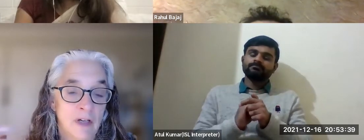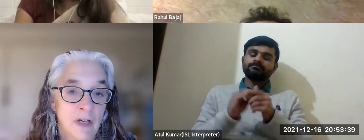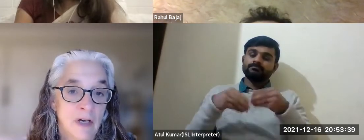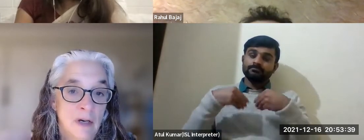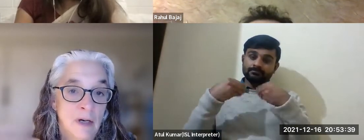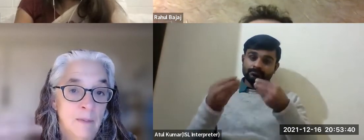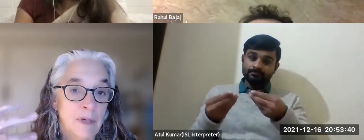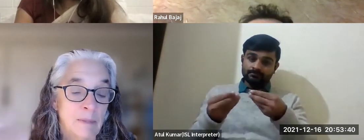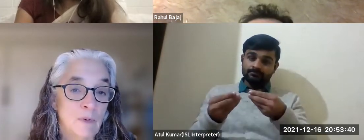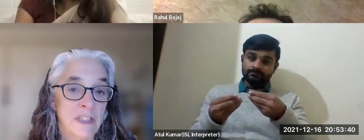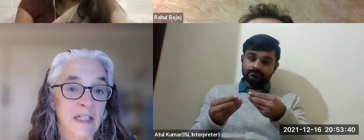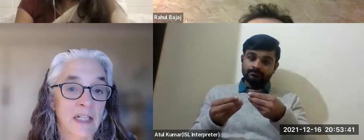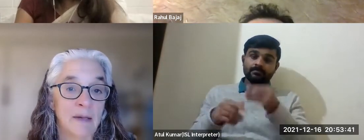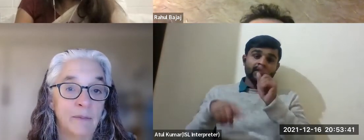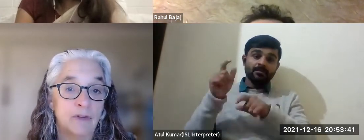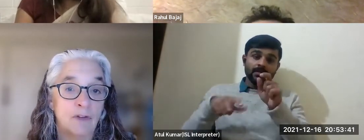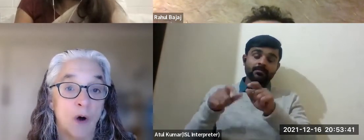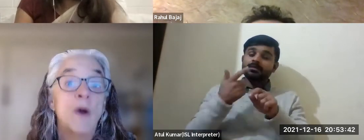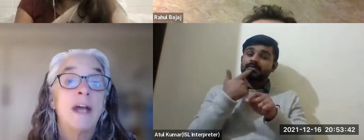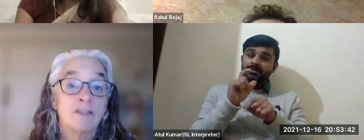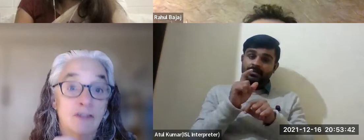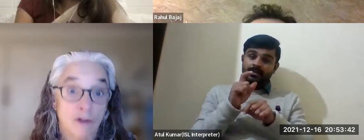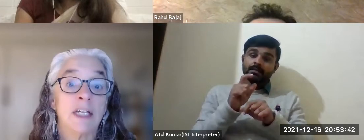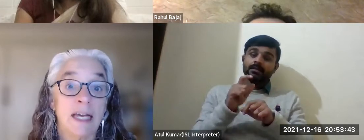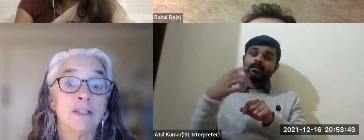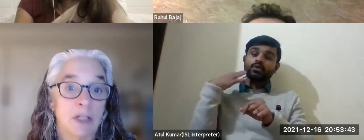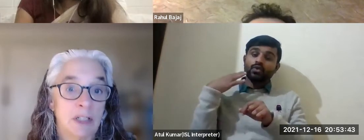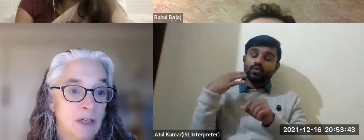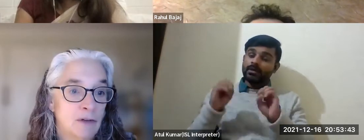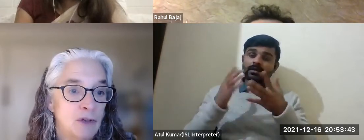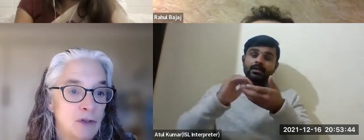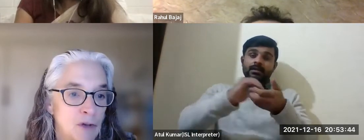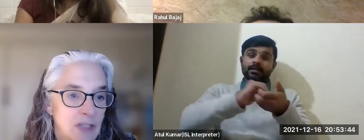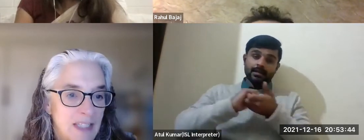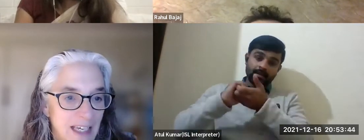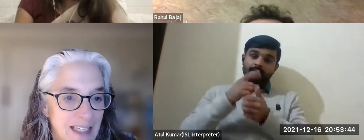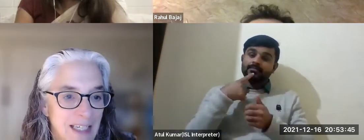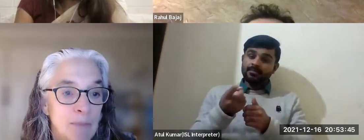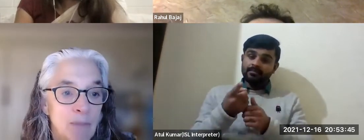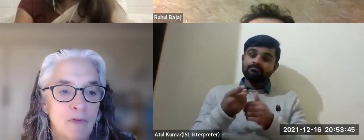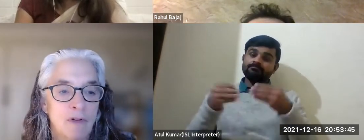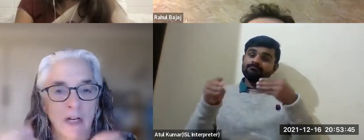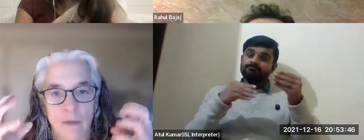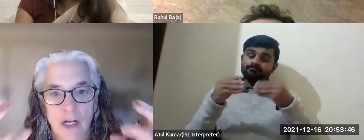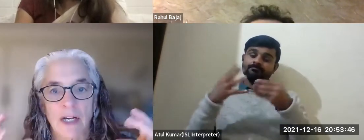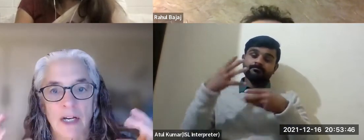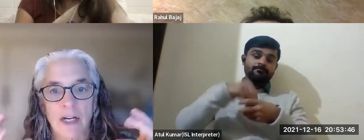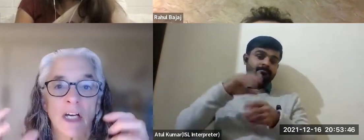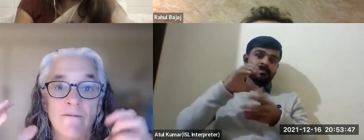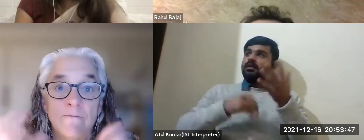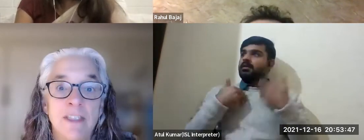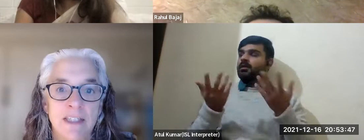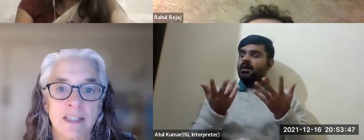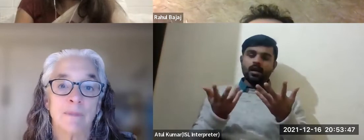gives people with the claims a way to start the engagement. So you could like skip over, like, oh my God, how am I